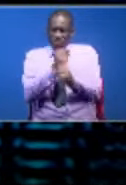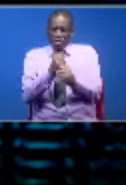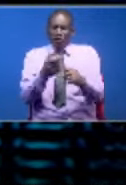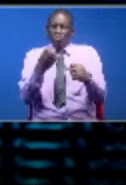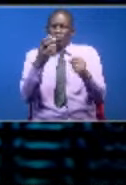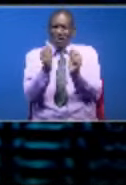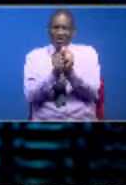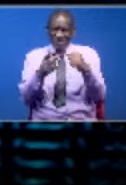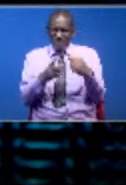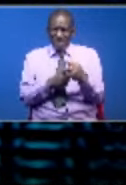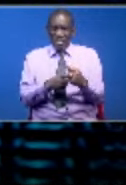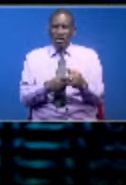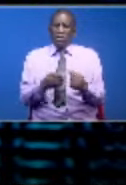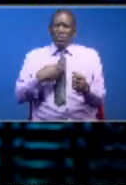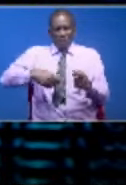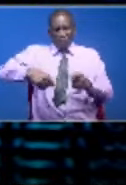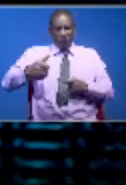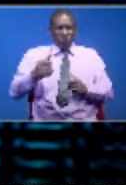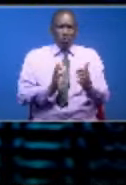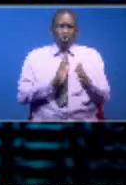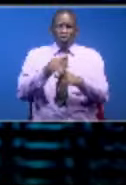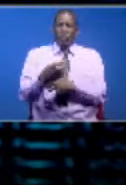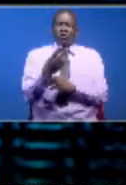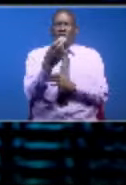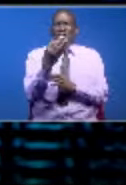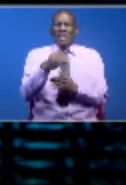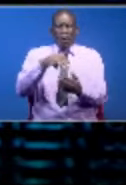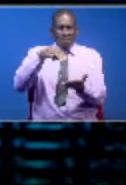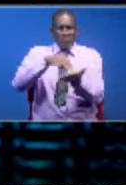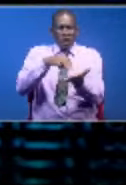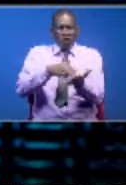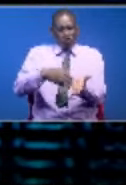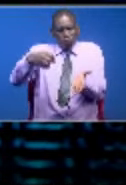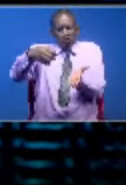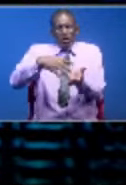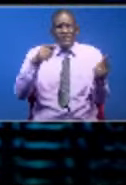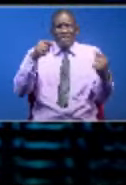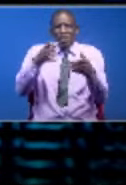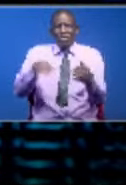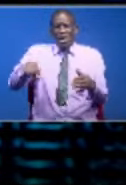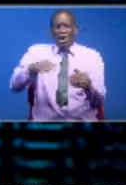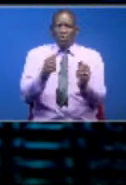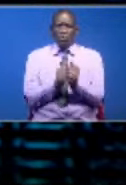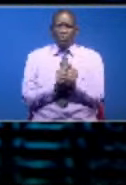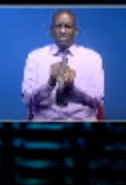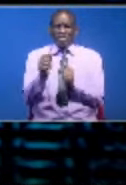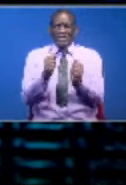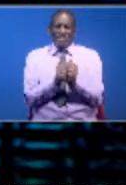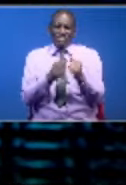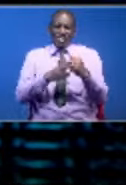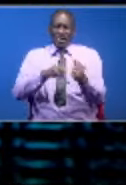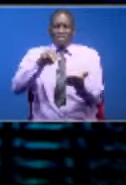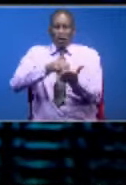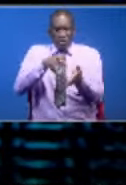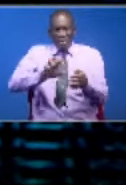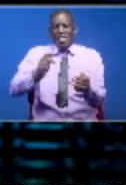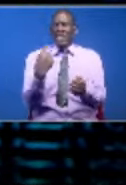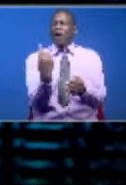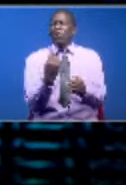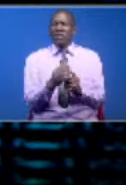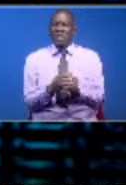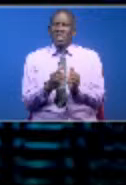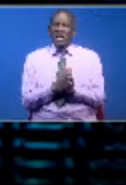2016. We have sold more than 23 million products so far, about 17 million of them in Kenya alone. And